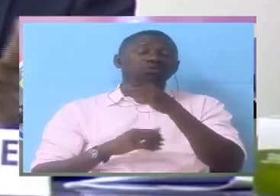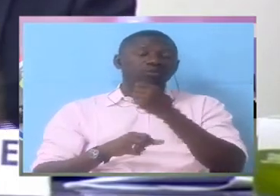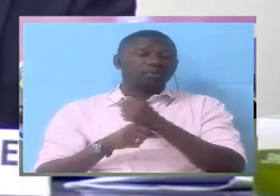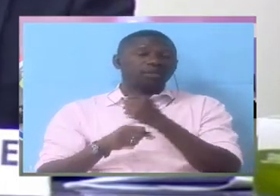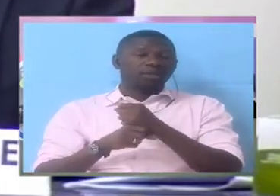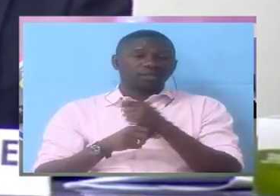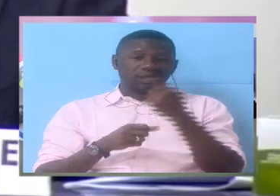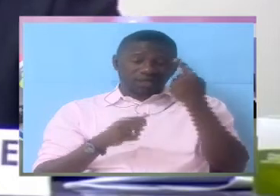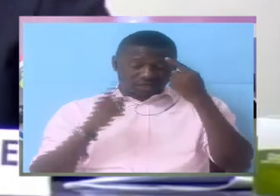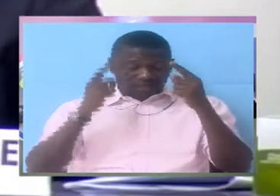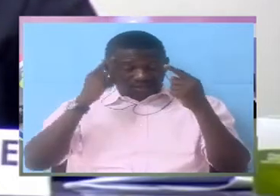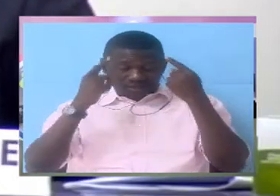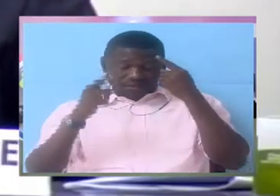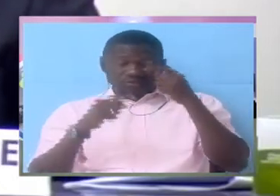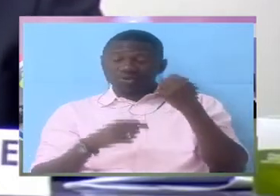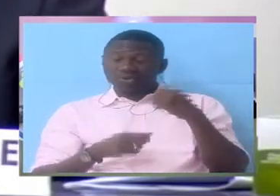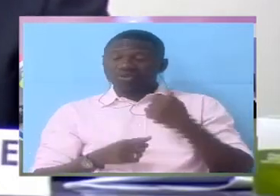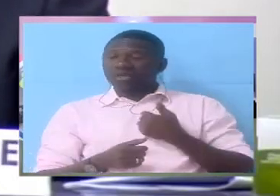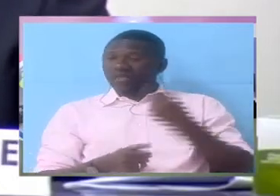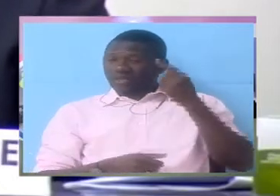calculating every answer that you